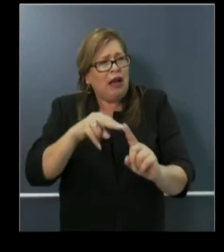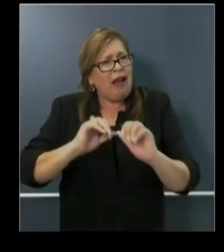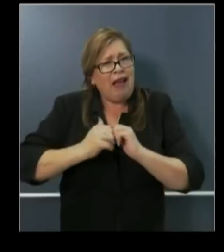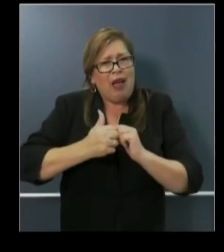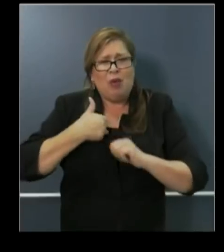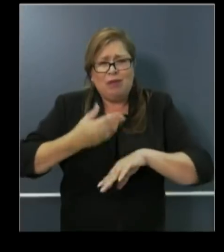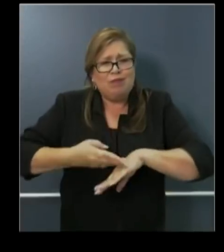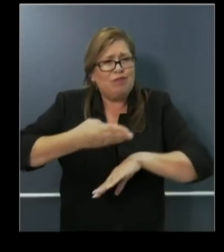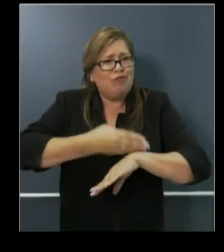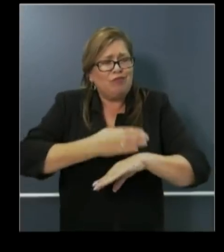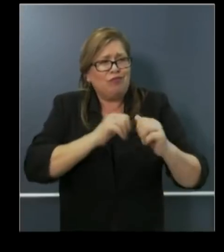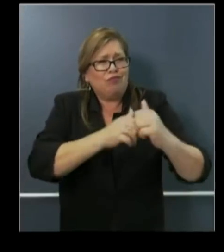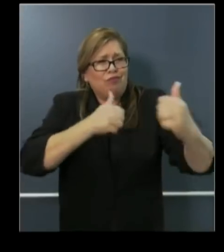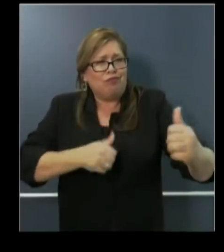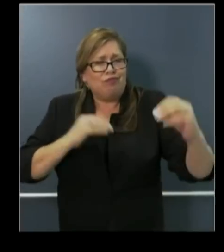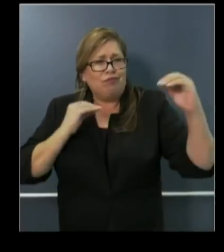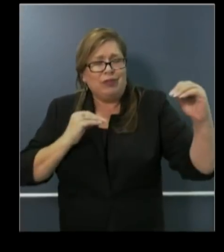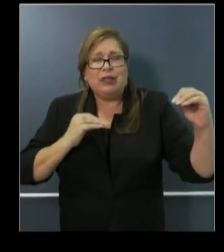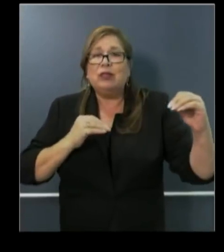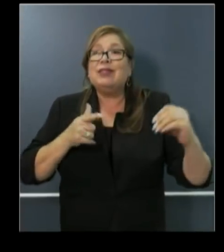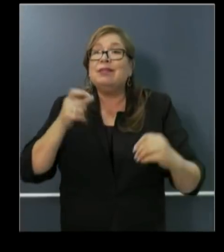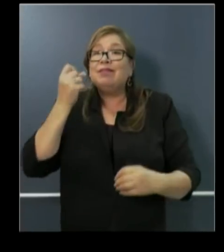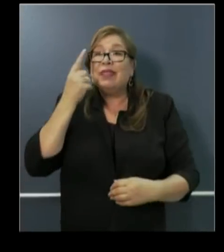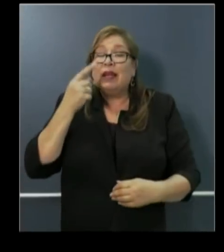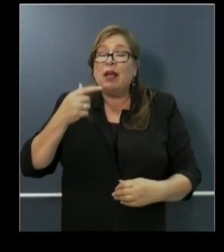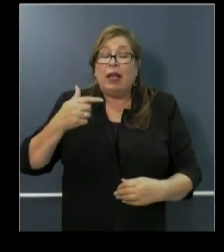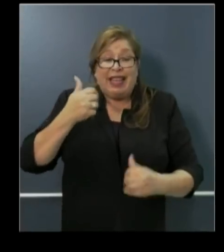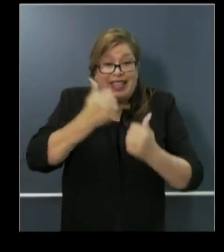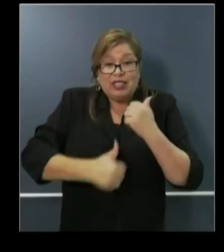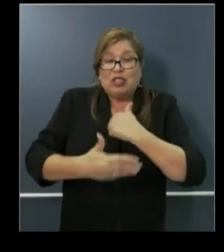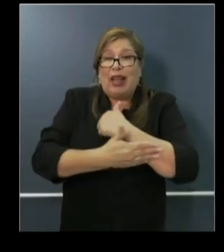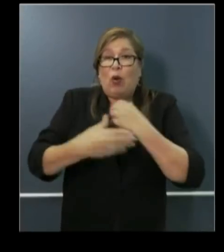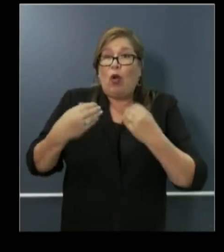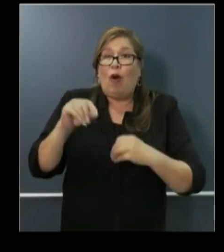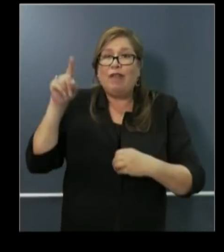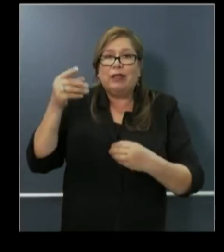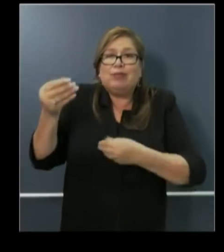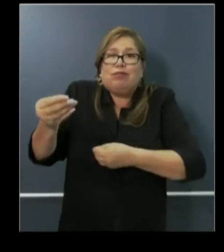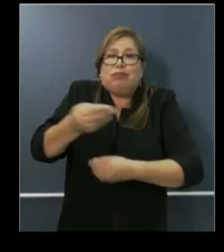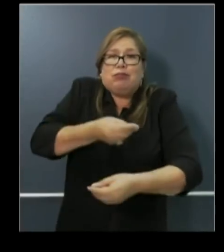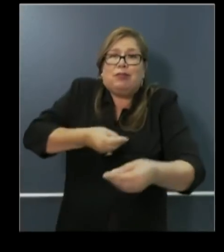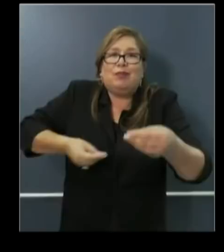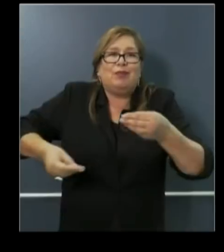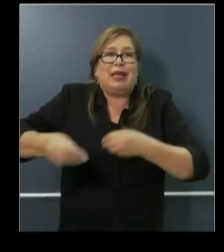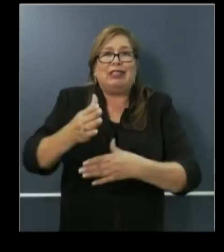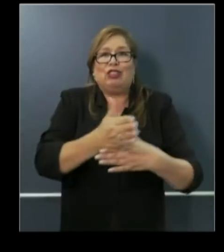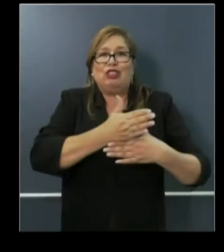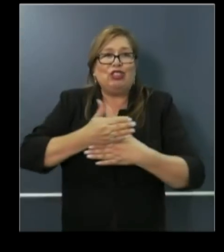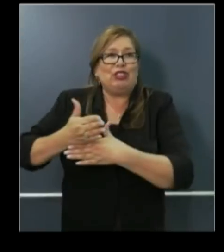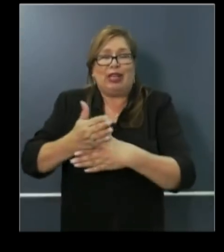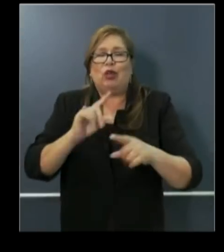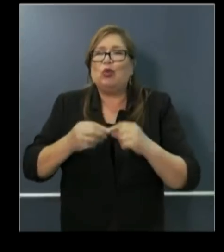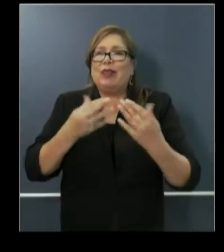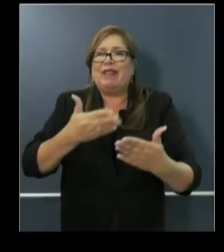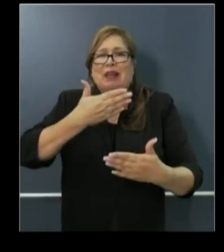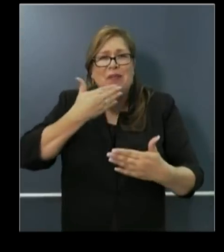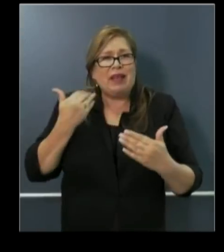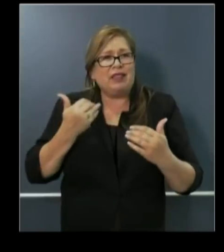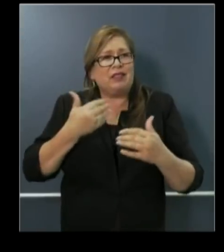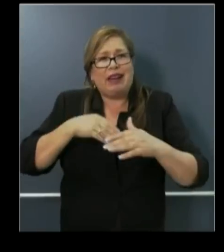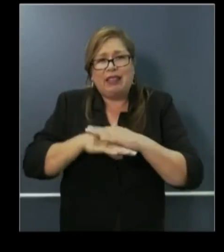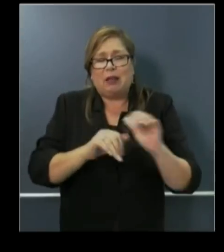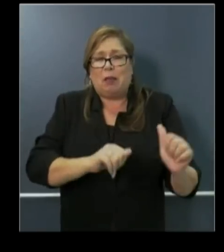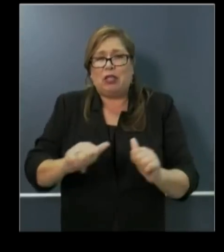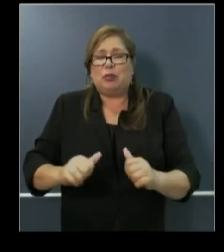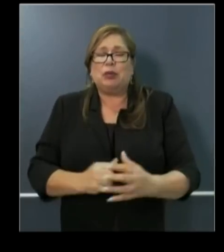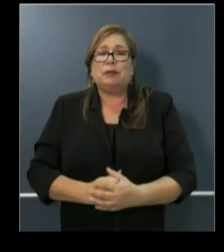districts, and county offices are sharing those with each other. I also want to note that today we'll be posting guidance, State Board